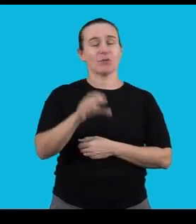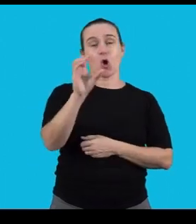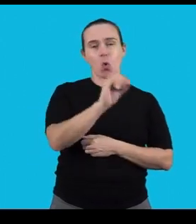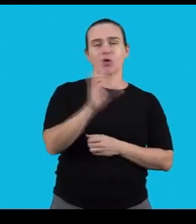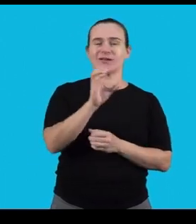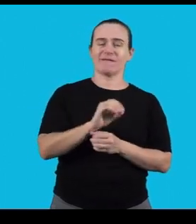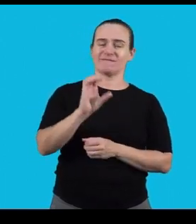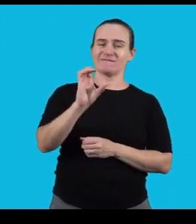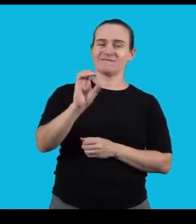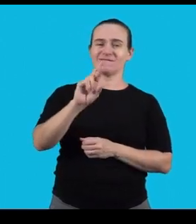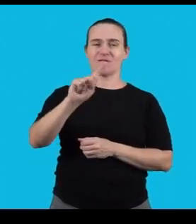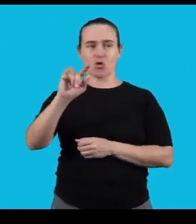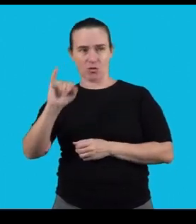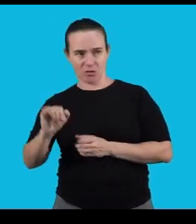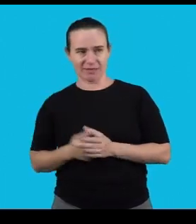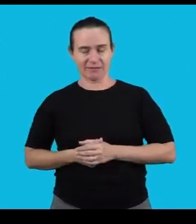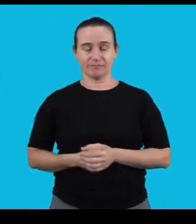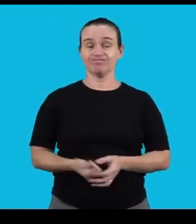now, it's organ of Corti.